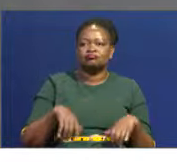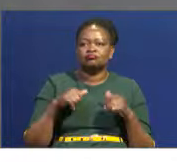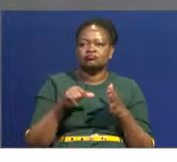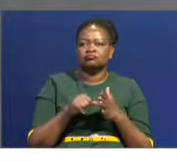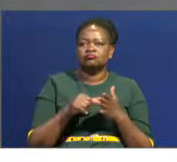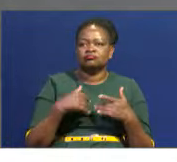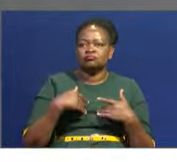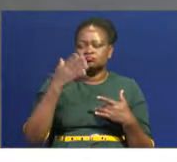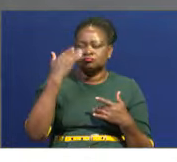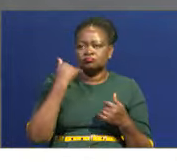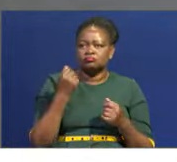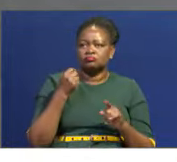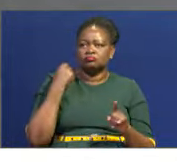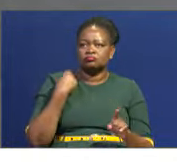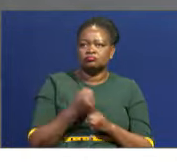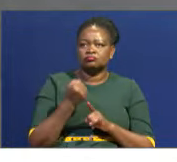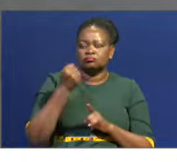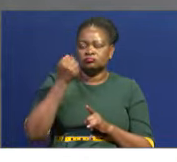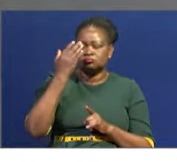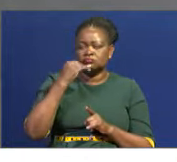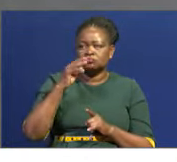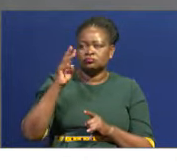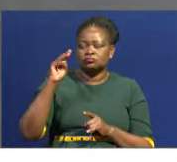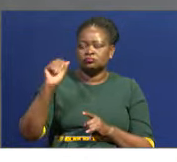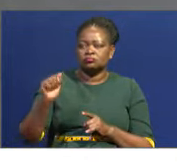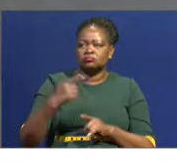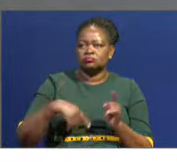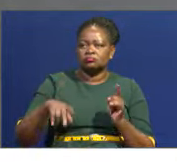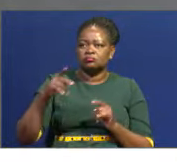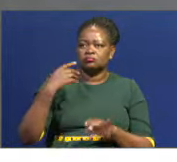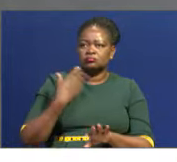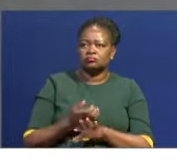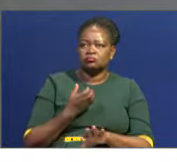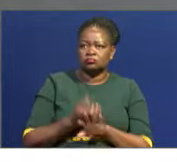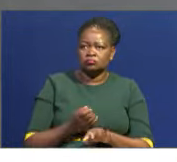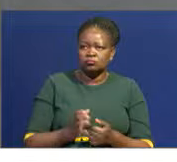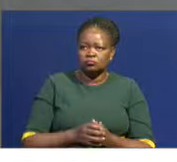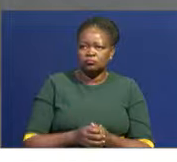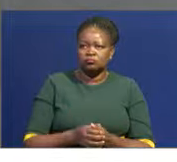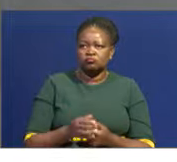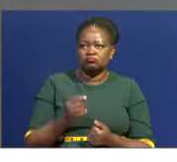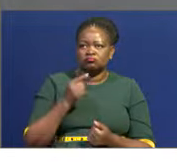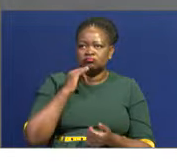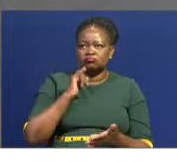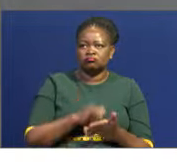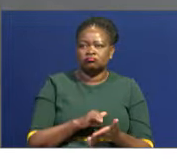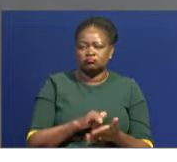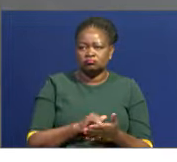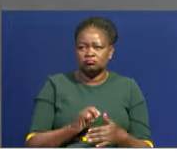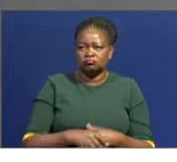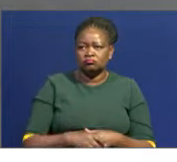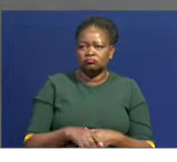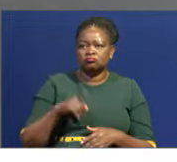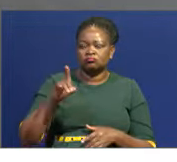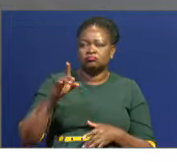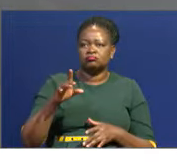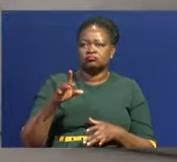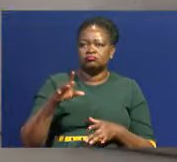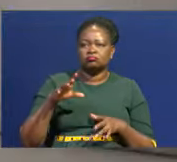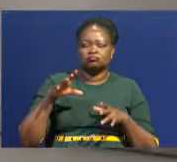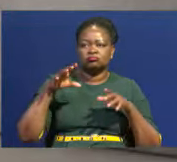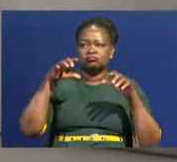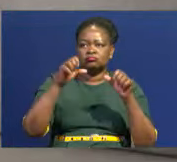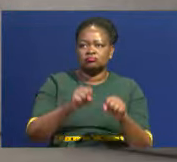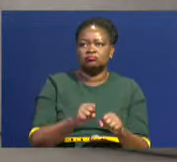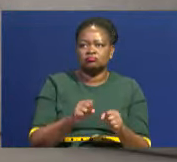alleged assault by the Komarock member of County Assembly, Chris Mtumishi. According to the nominated MCA, Mtumishi hijacked the project